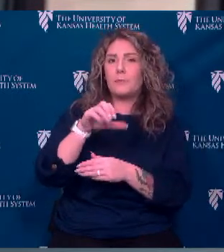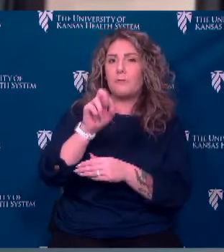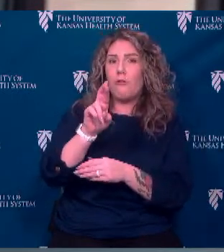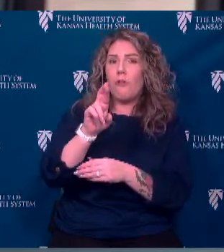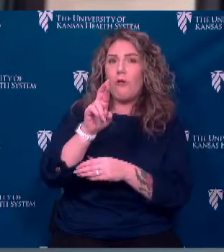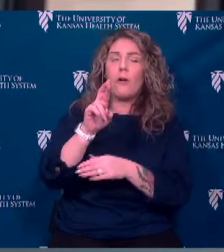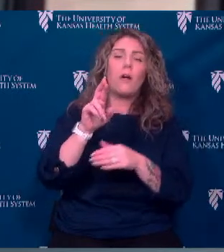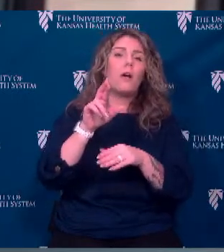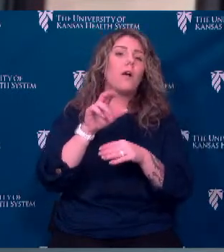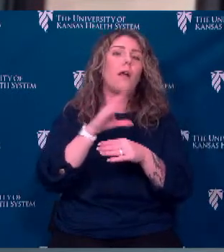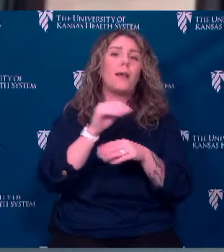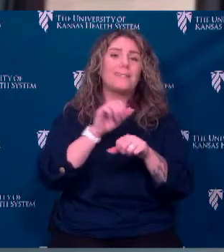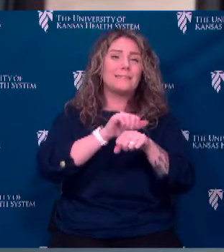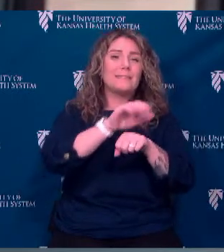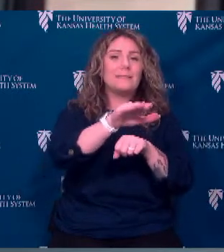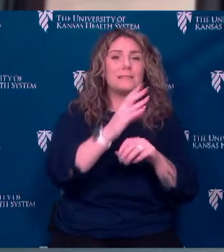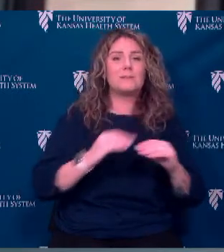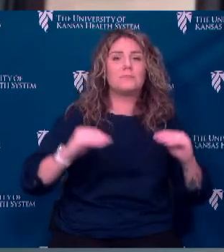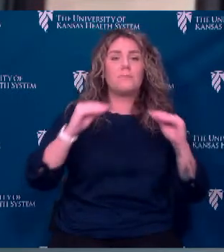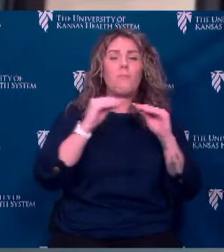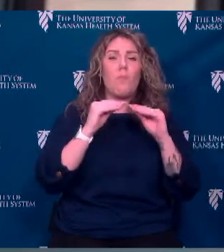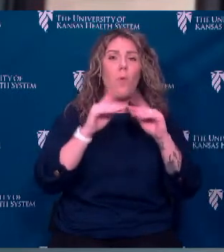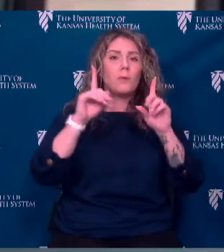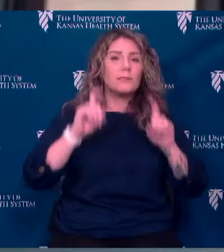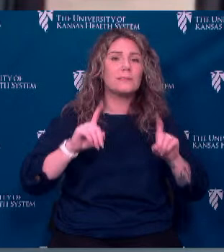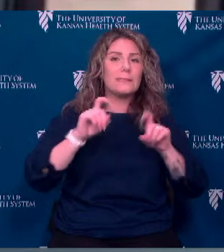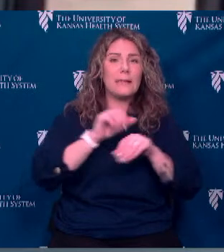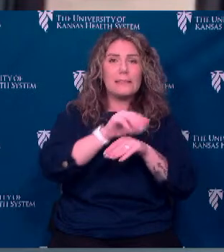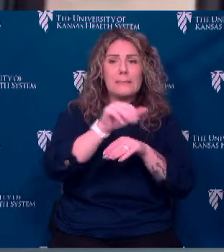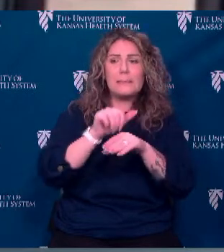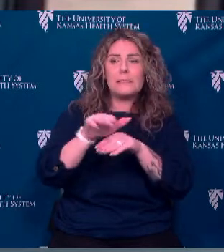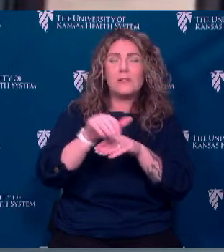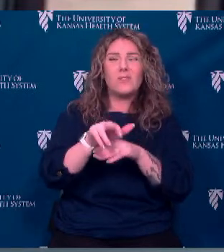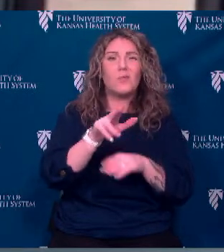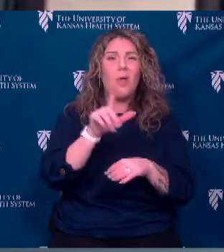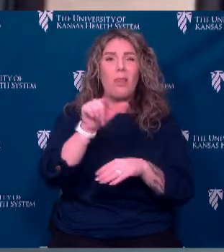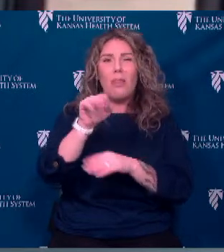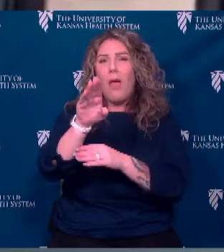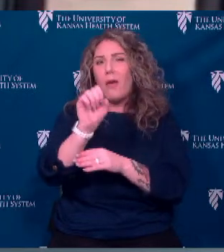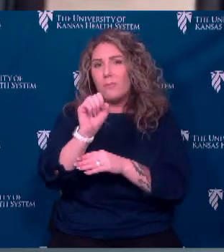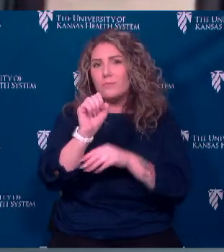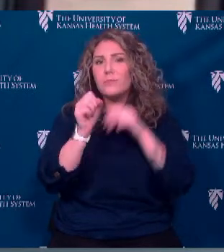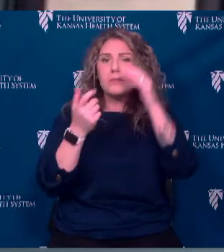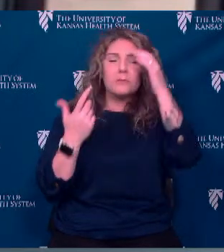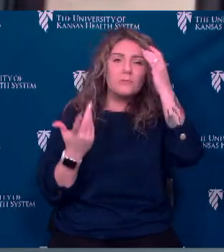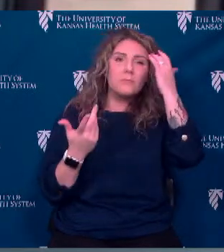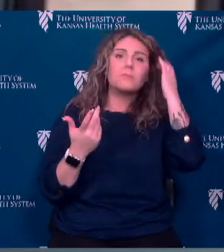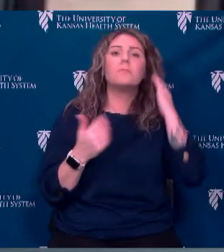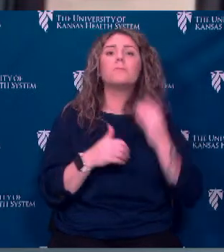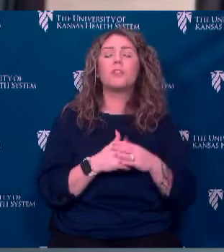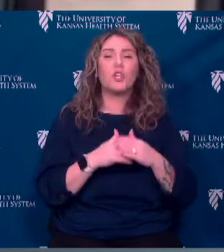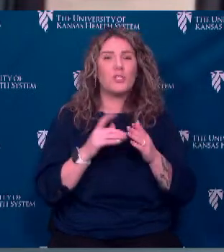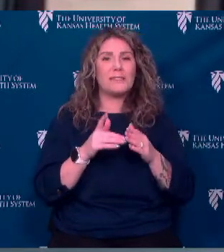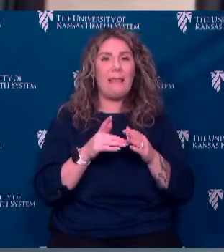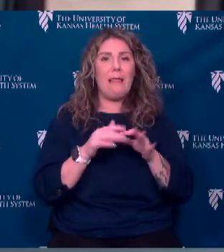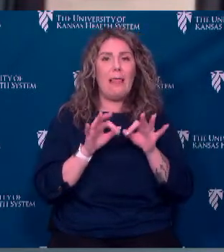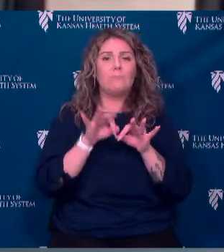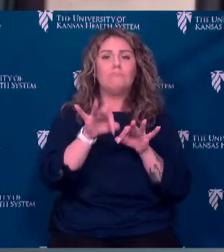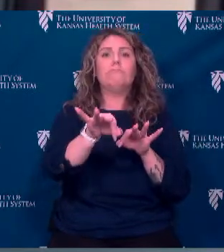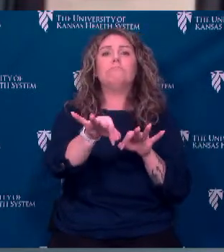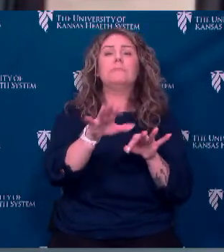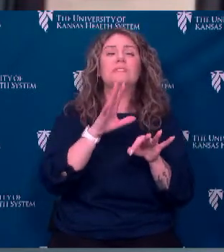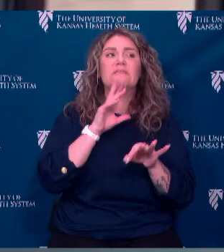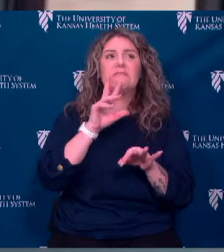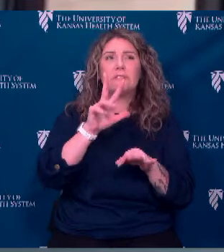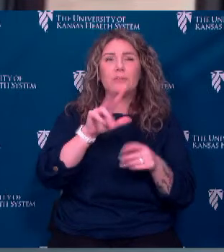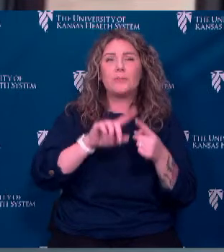had to send more tests out to reference labs, and there's a lag there of 3 to 5